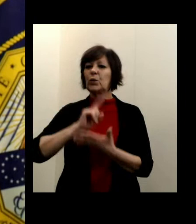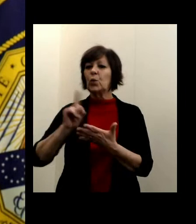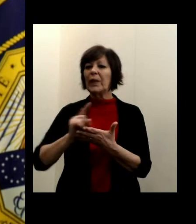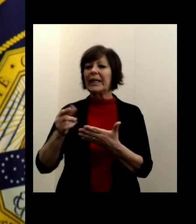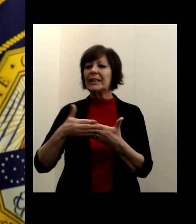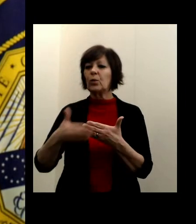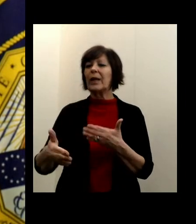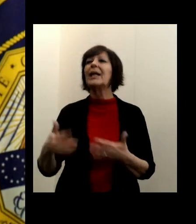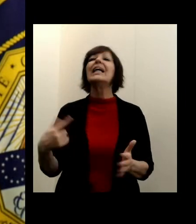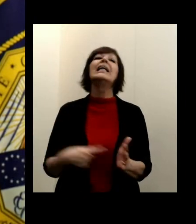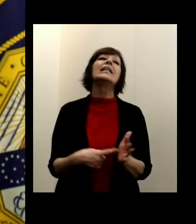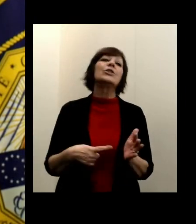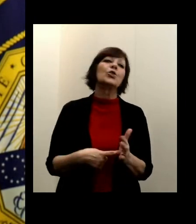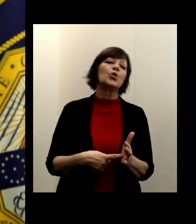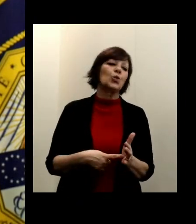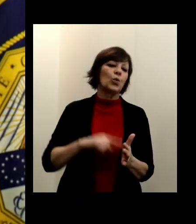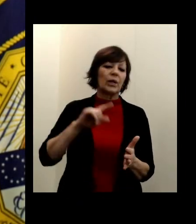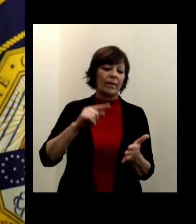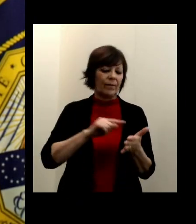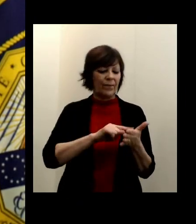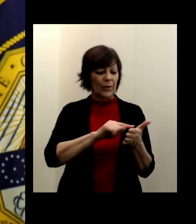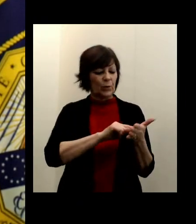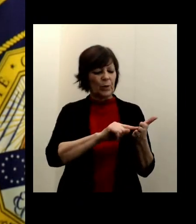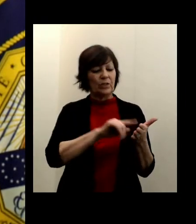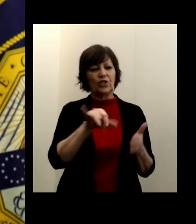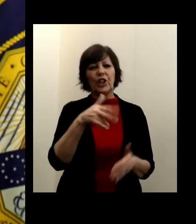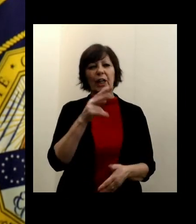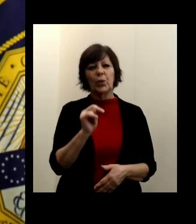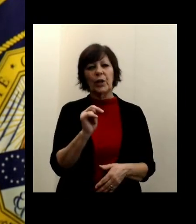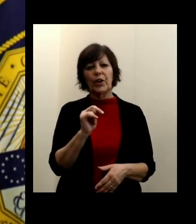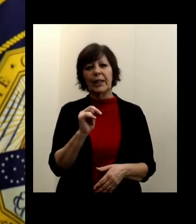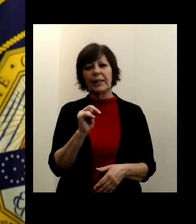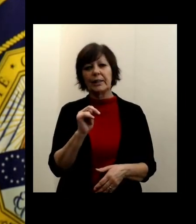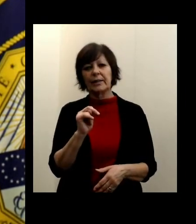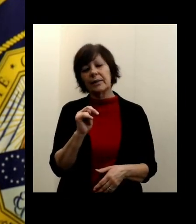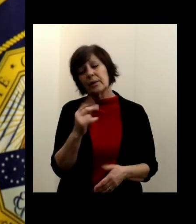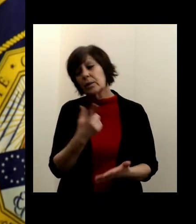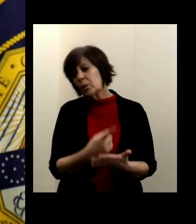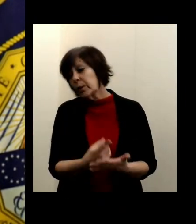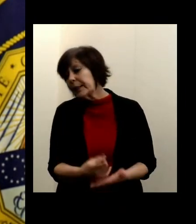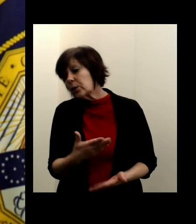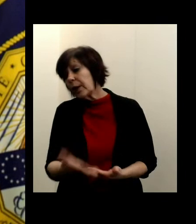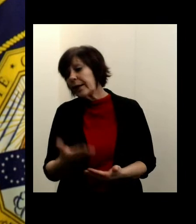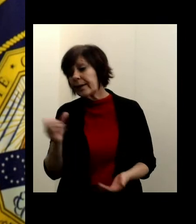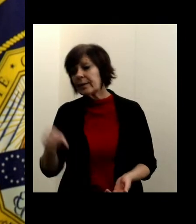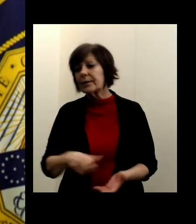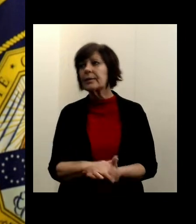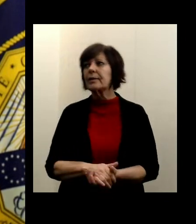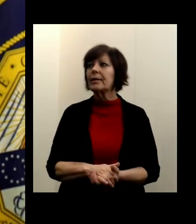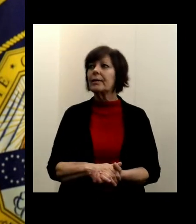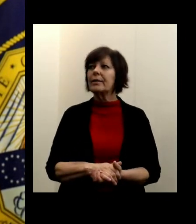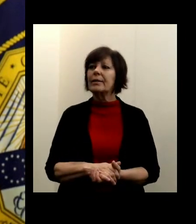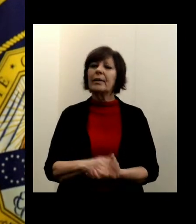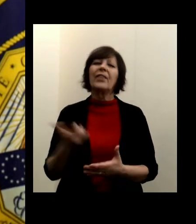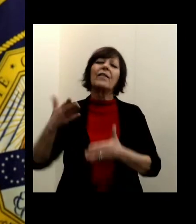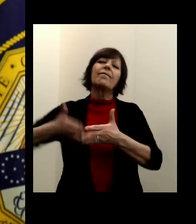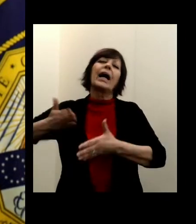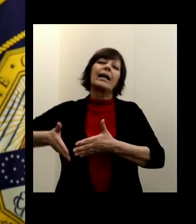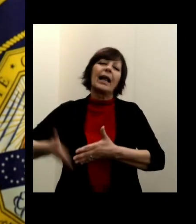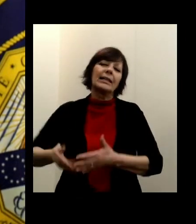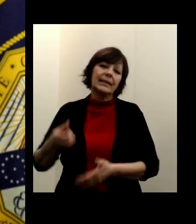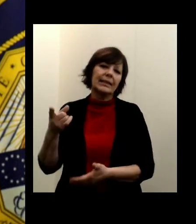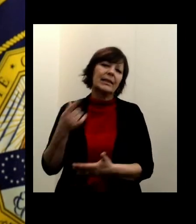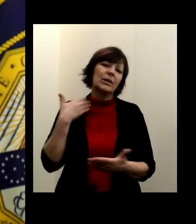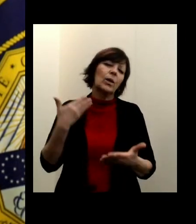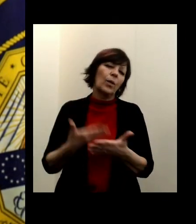think it's due January, like the first or second week of January, so that technically is weeks away. They're finalizing it. I've been told it's